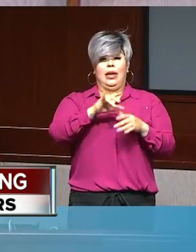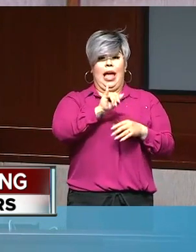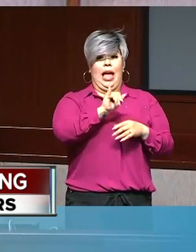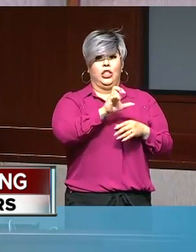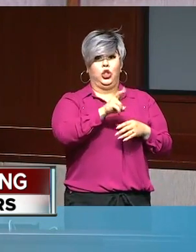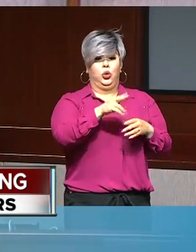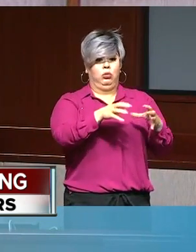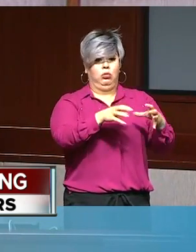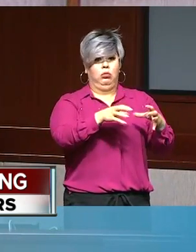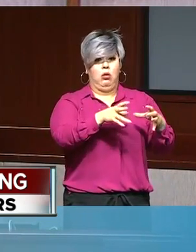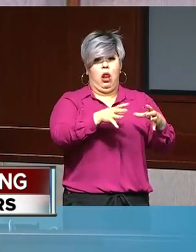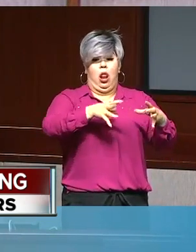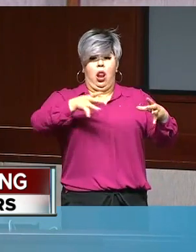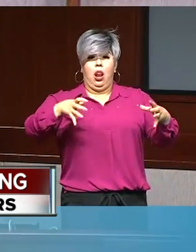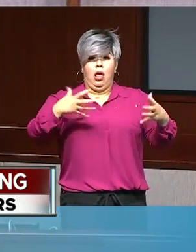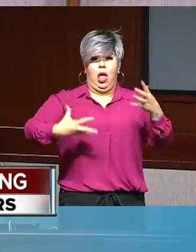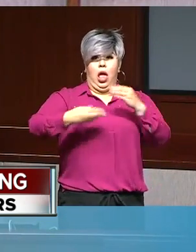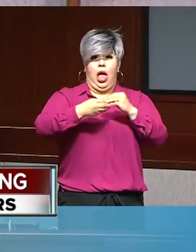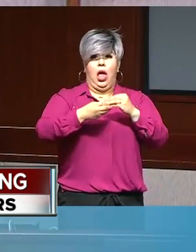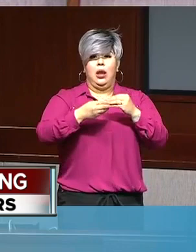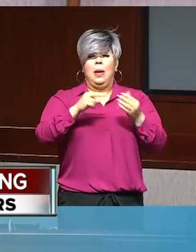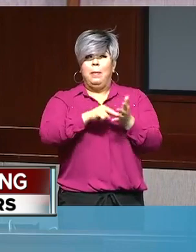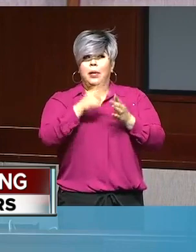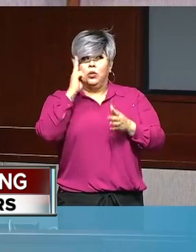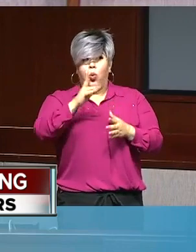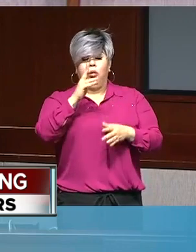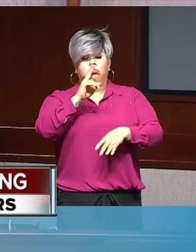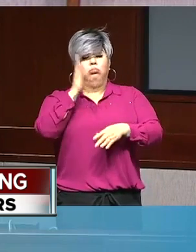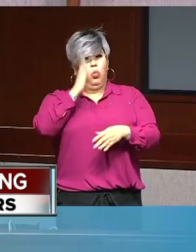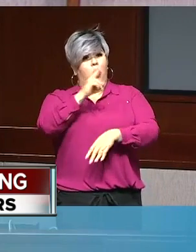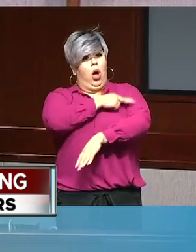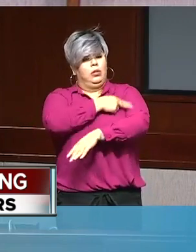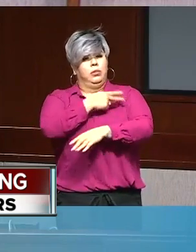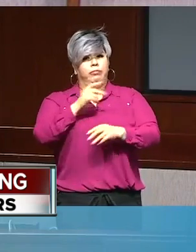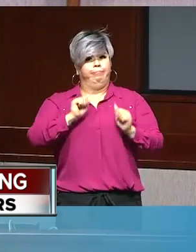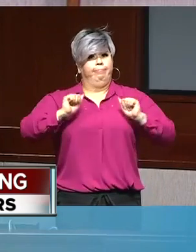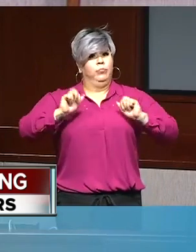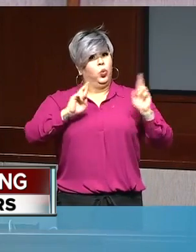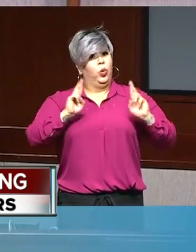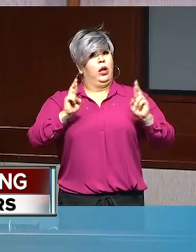certain time point based on this modeling? That's my question.